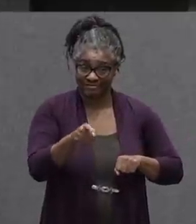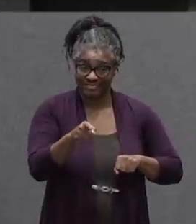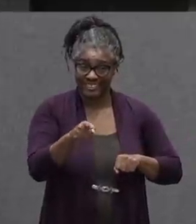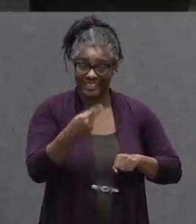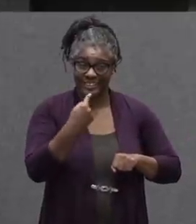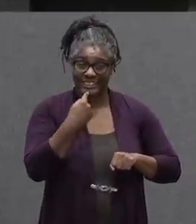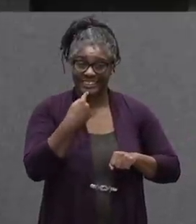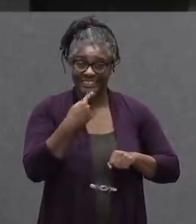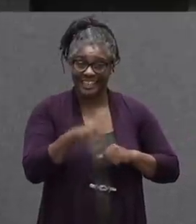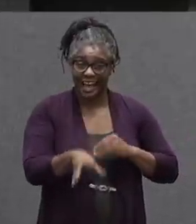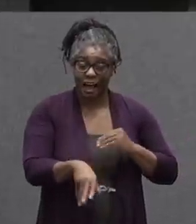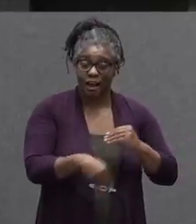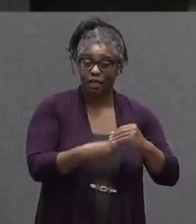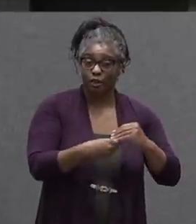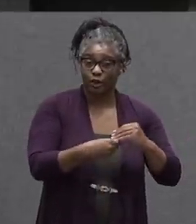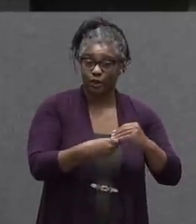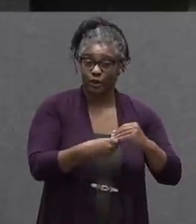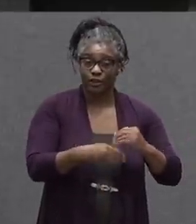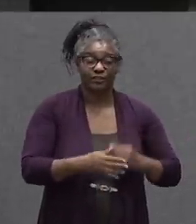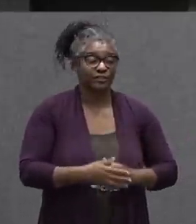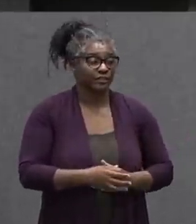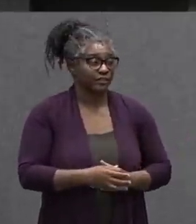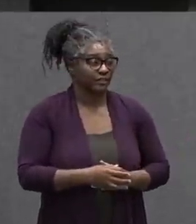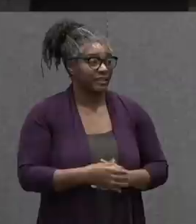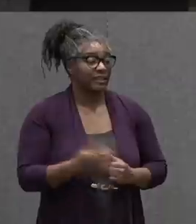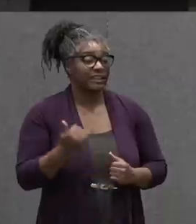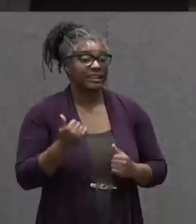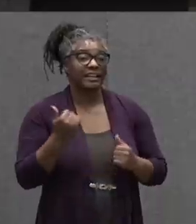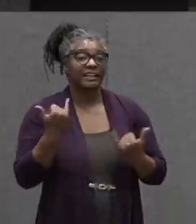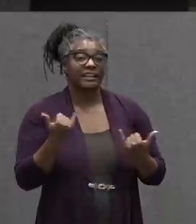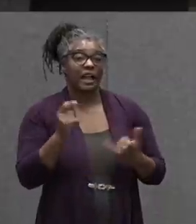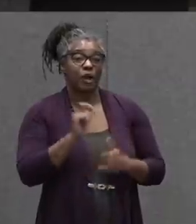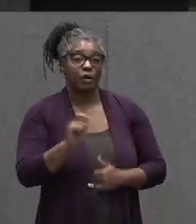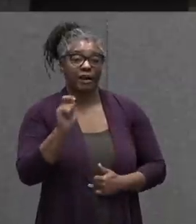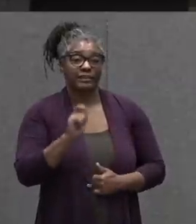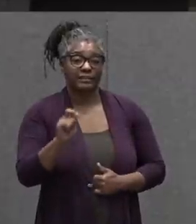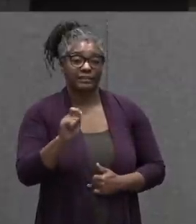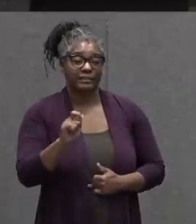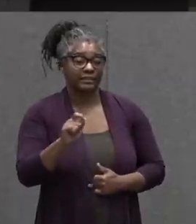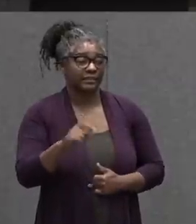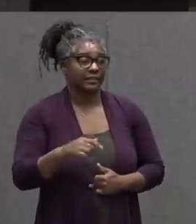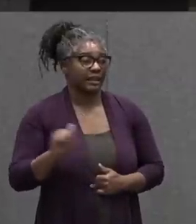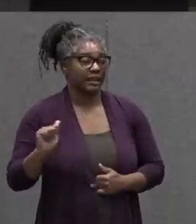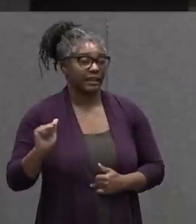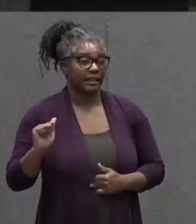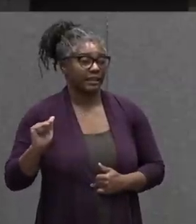Great. Let's skywrite it. Get your arm out nice and straight. A.